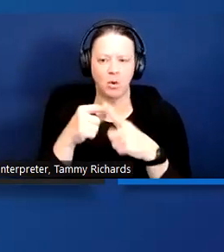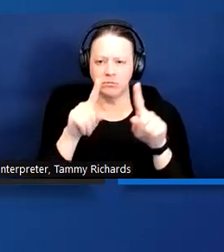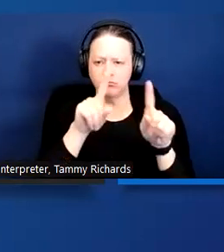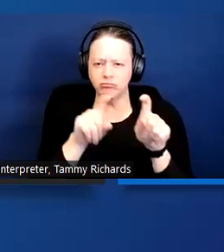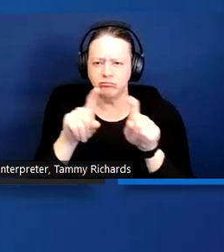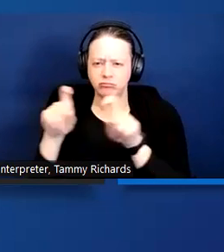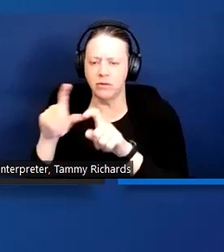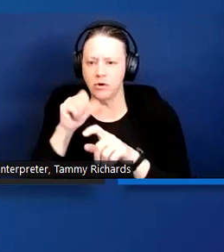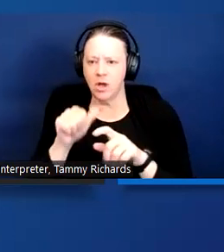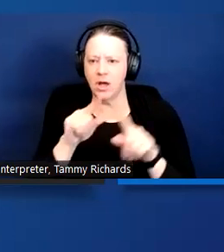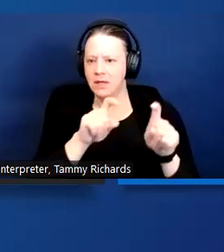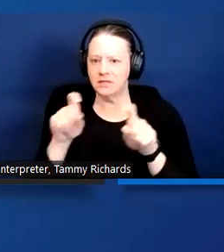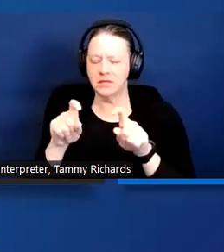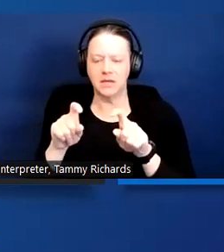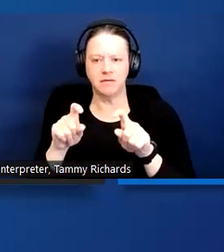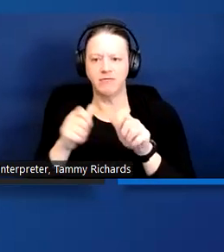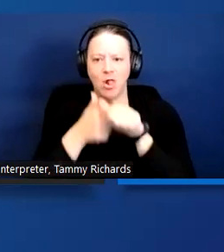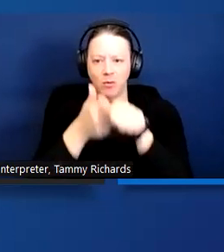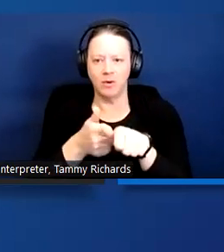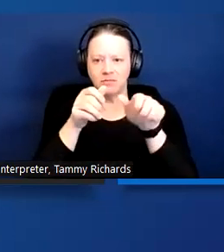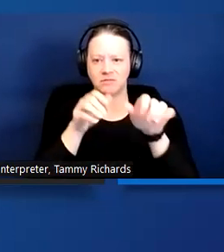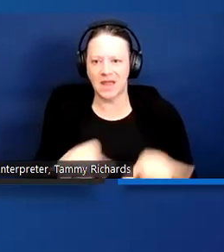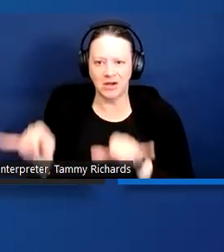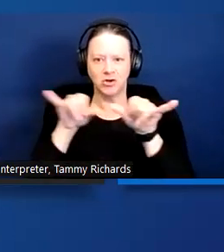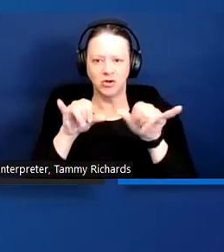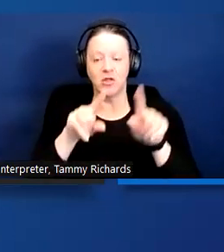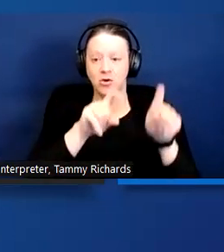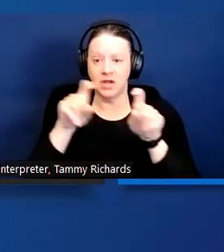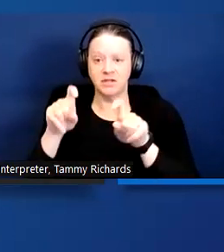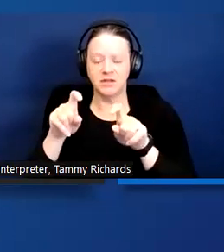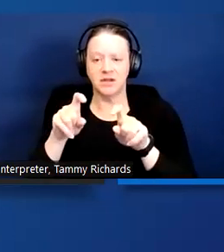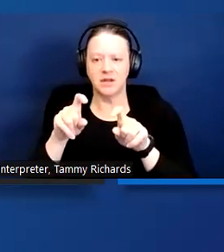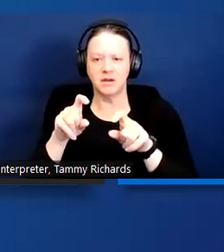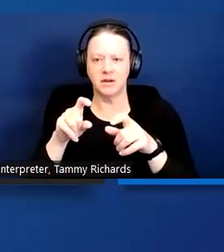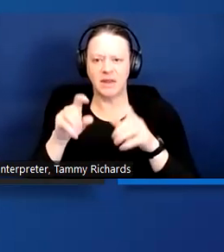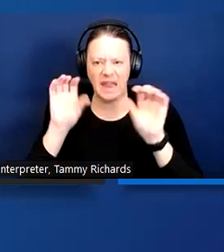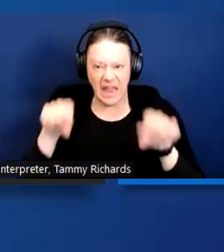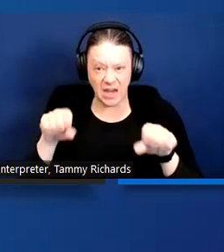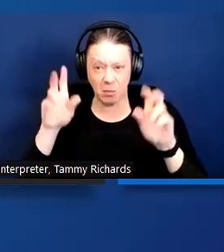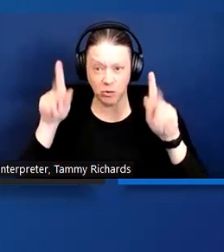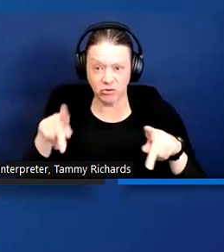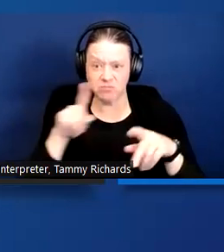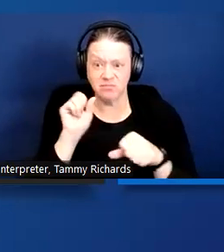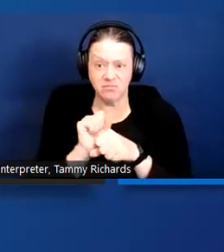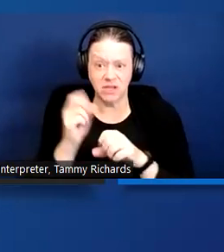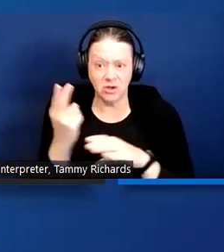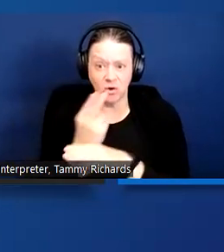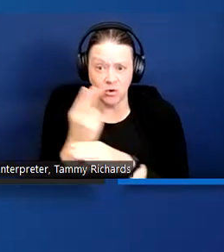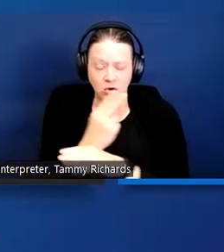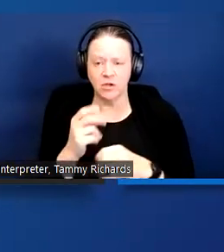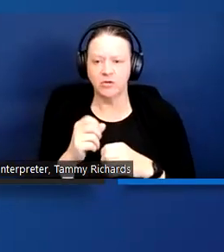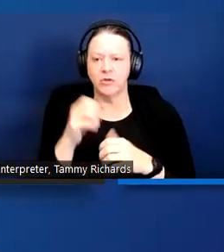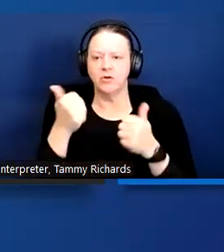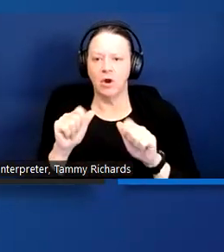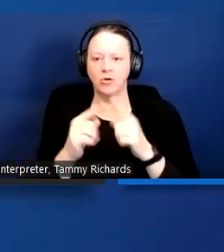testing against set standards, they're testing against usability. And so they're trying to either recreate the problem that caused